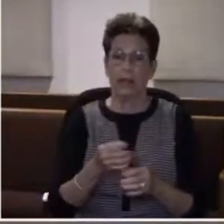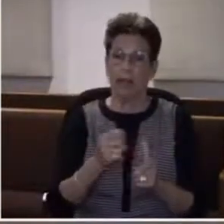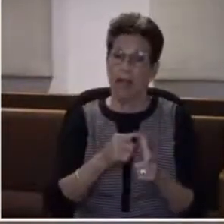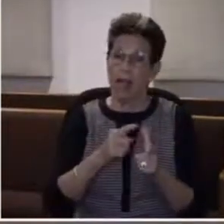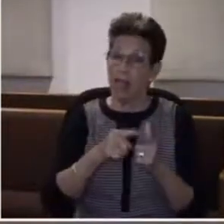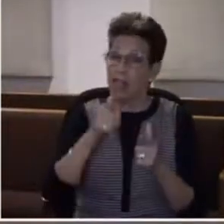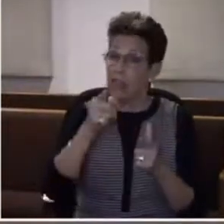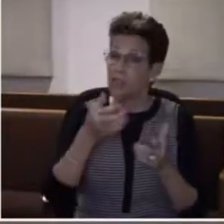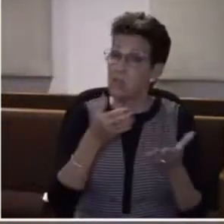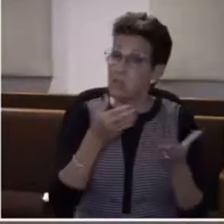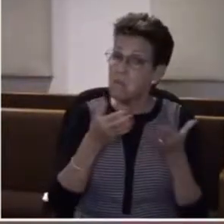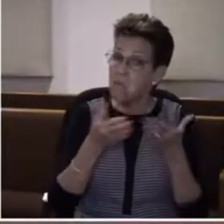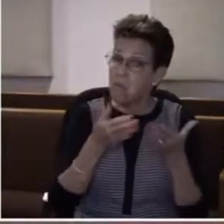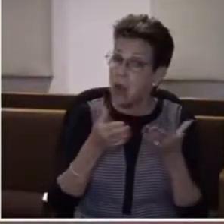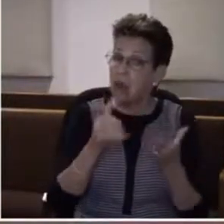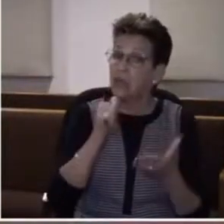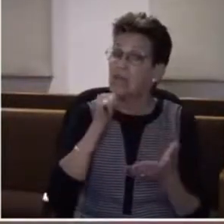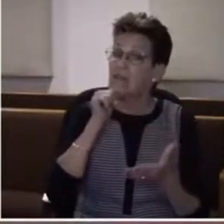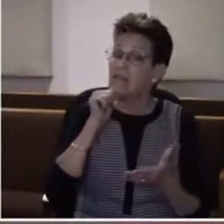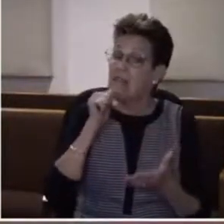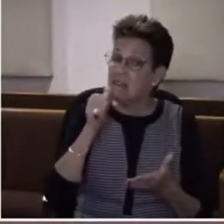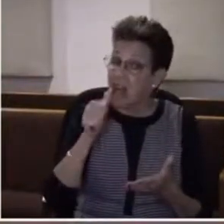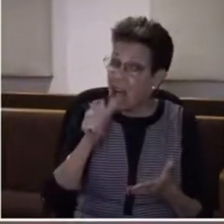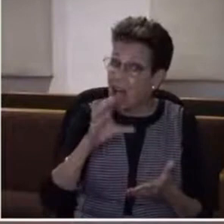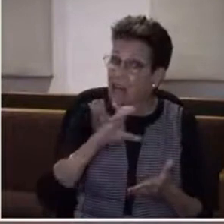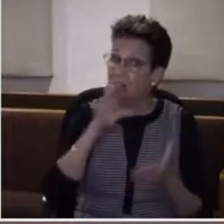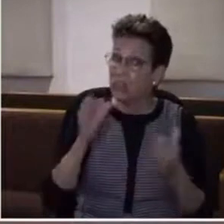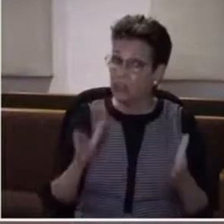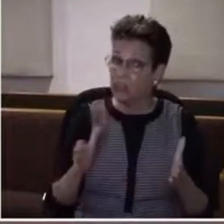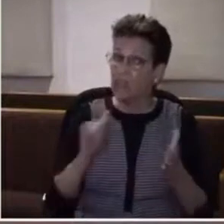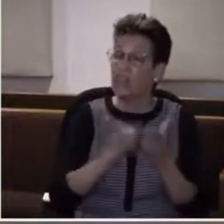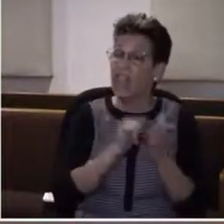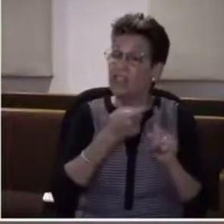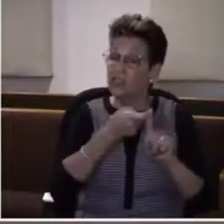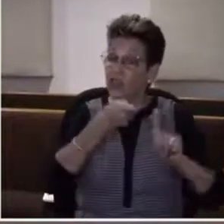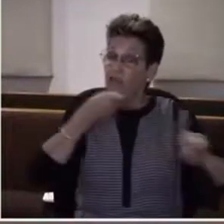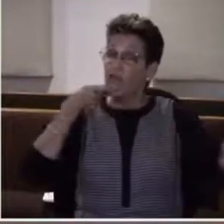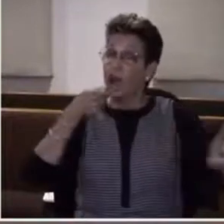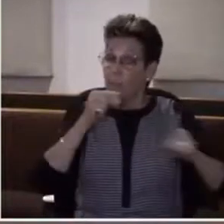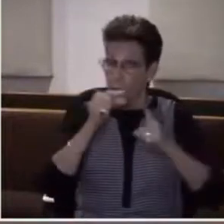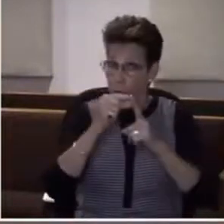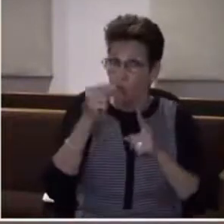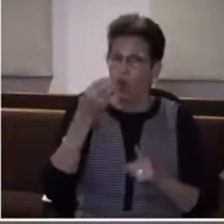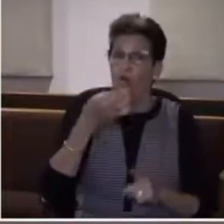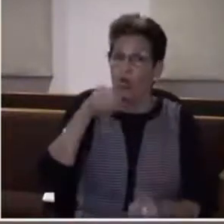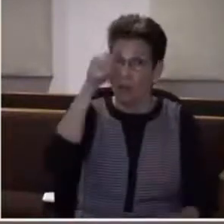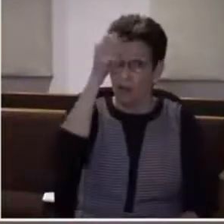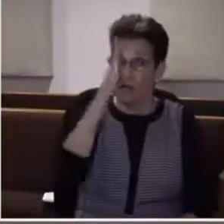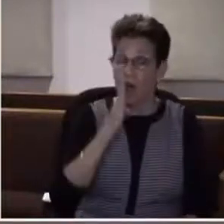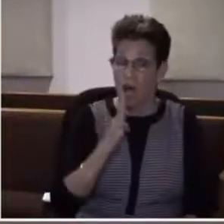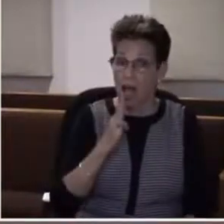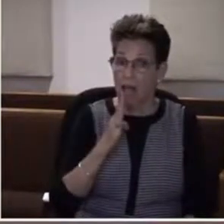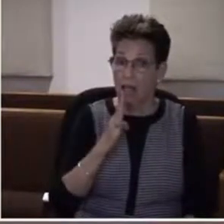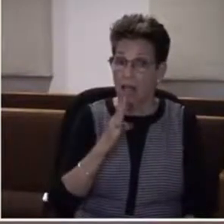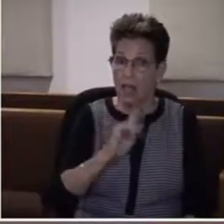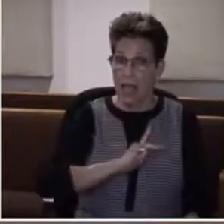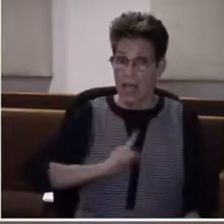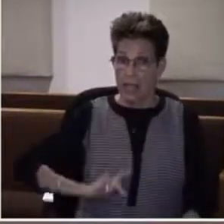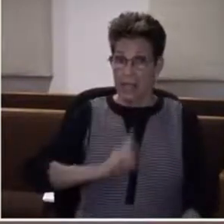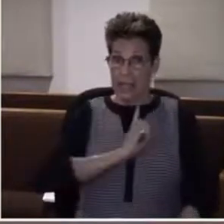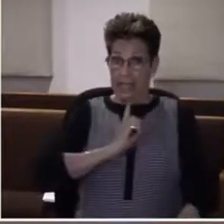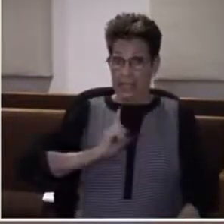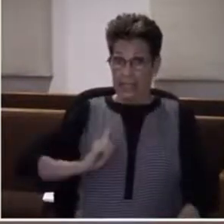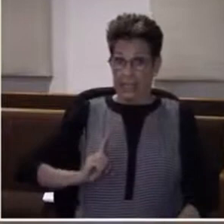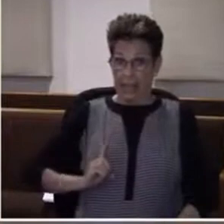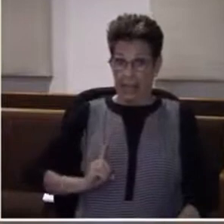That's not my testimony. That would be from the Word of God. David had to deal with sexual sin. Many of God's